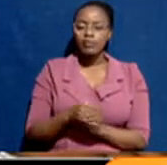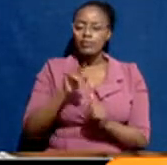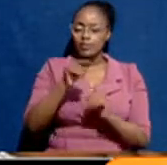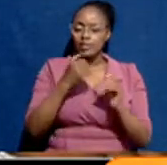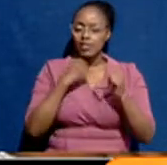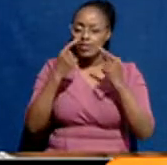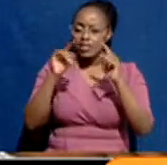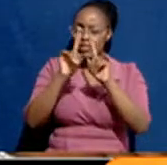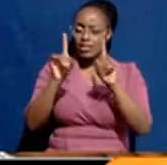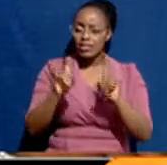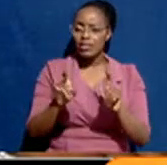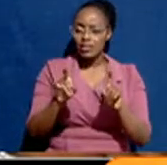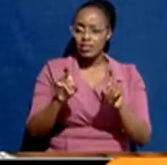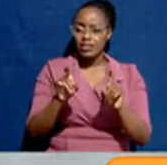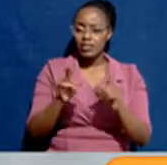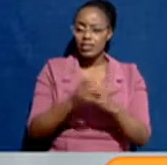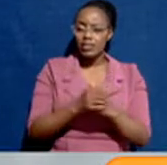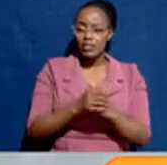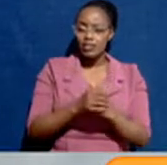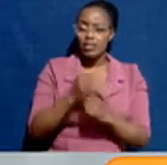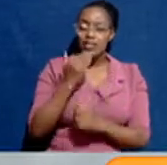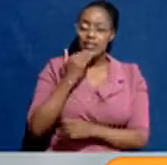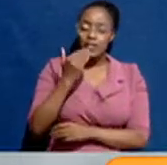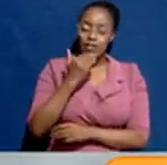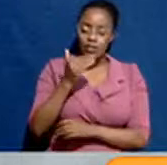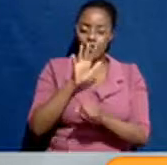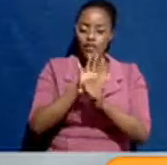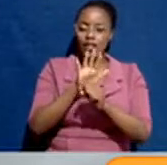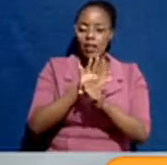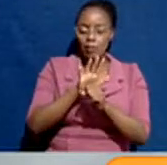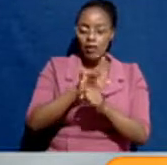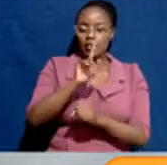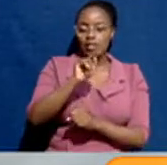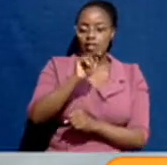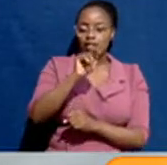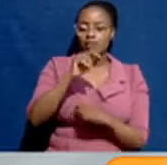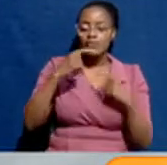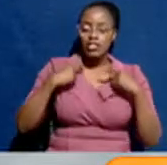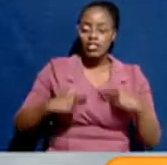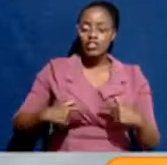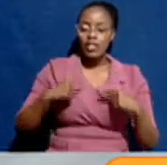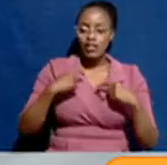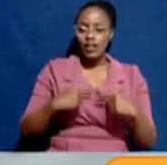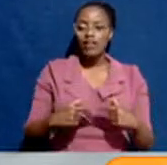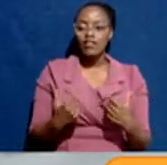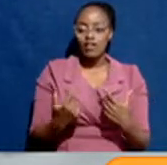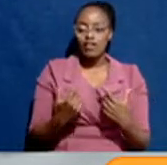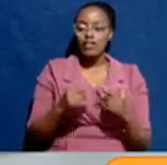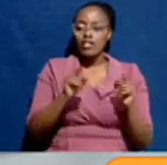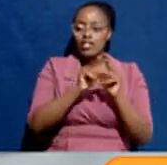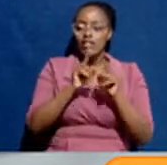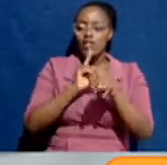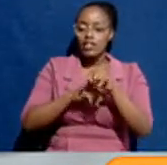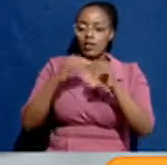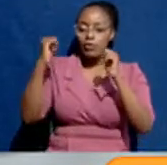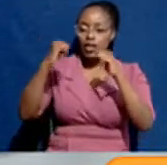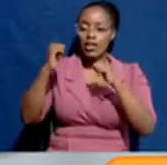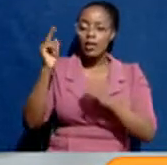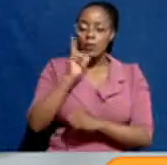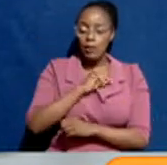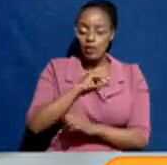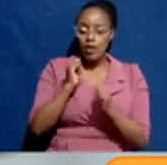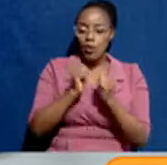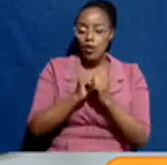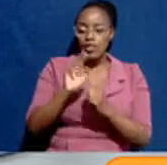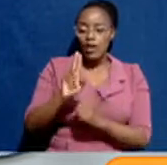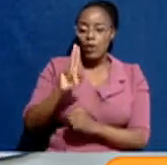been a success? Yeah, thank you. Thank you very much, Trevor. And I want to agree with my colleague,